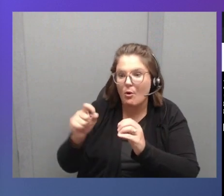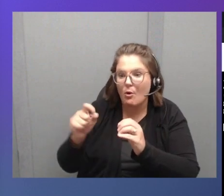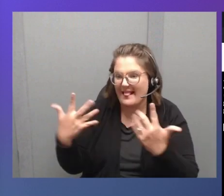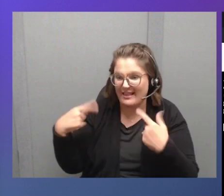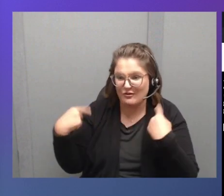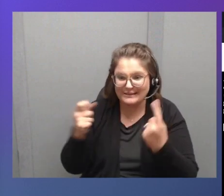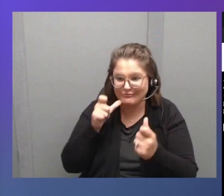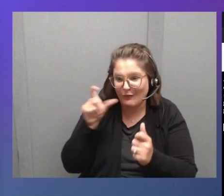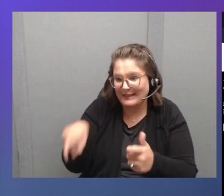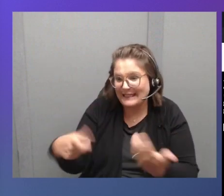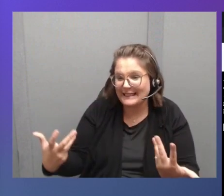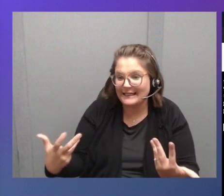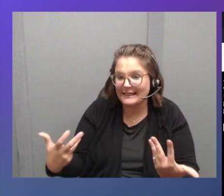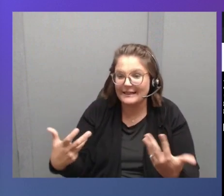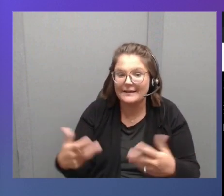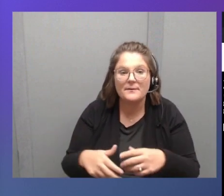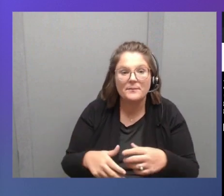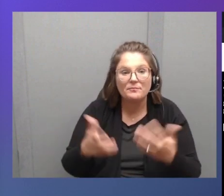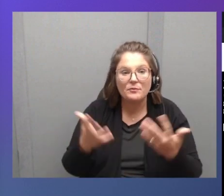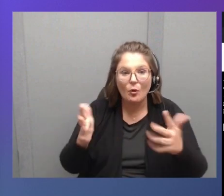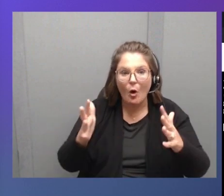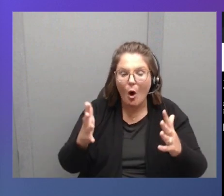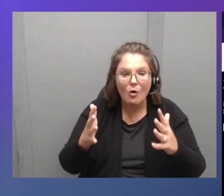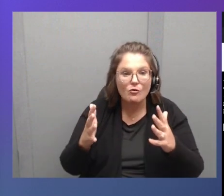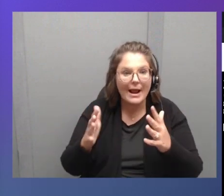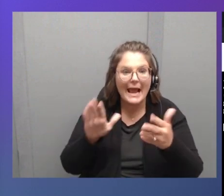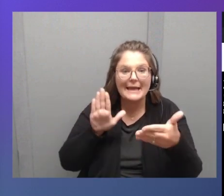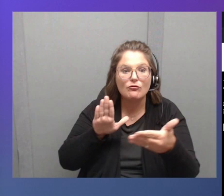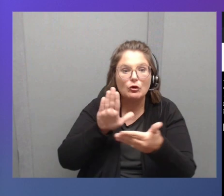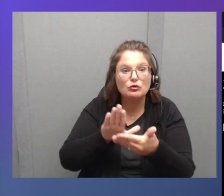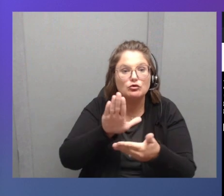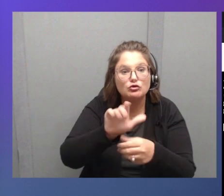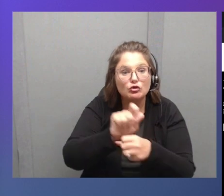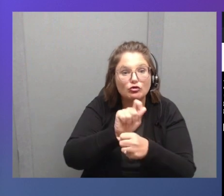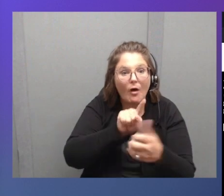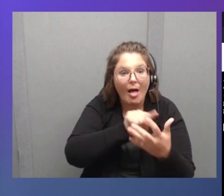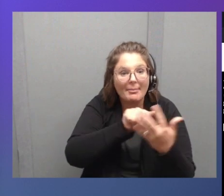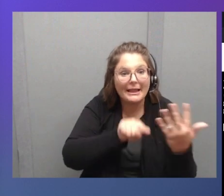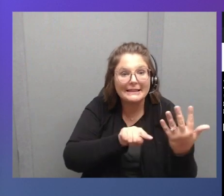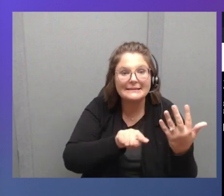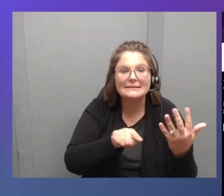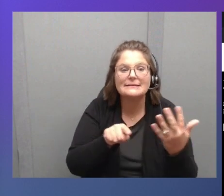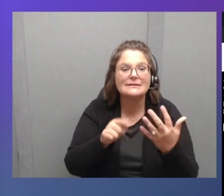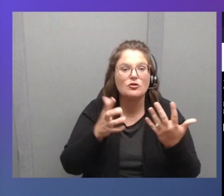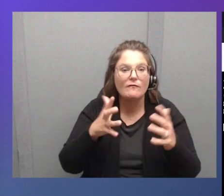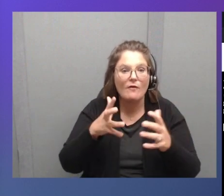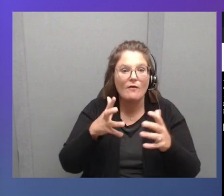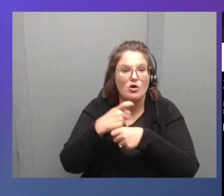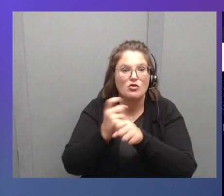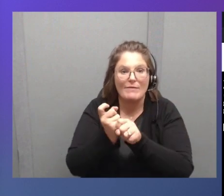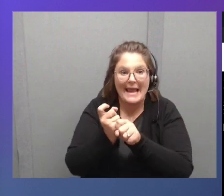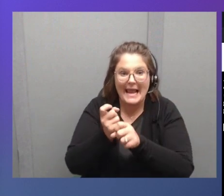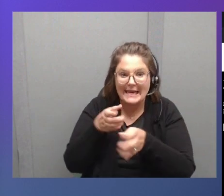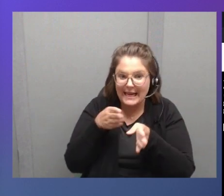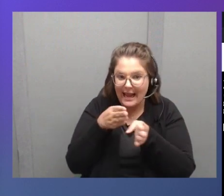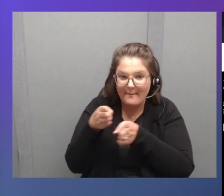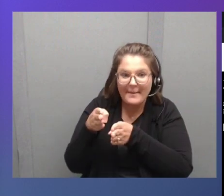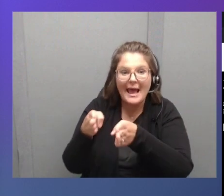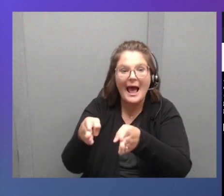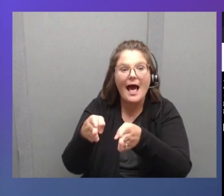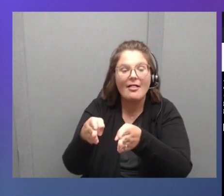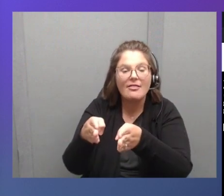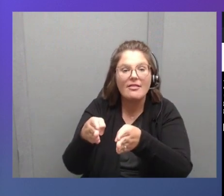already immediately reduced your attack surface, and you've created a pipeline for automation to run